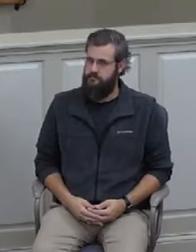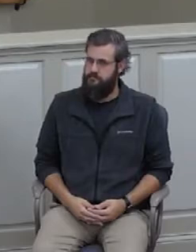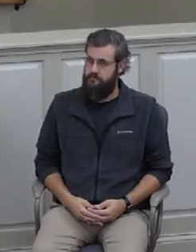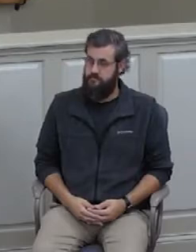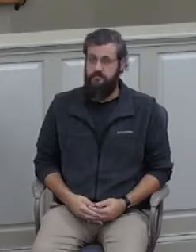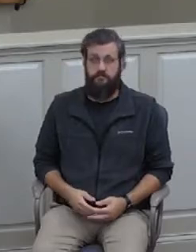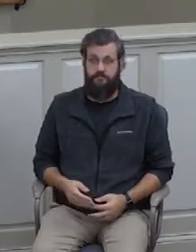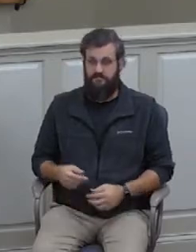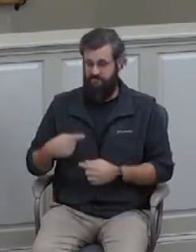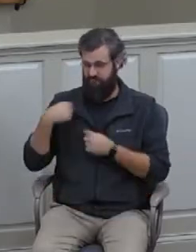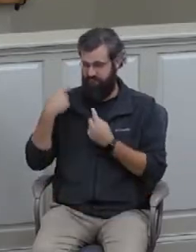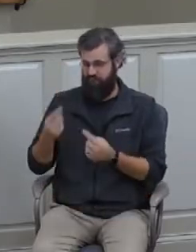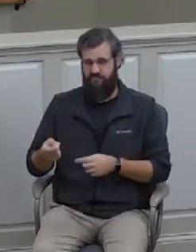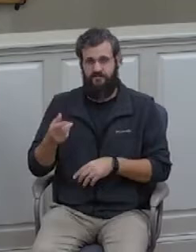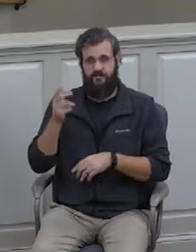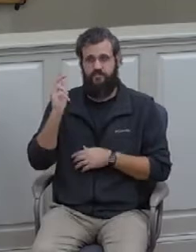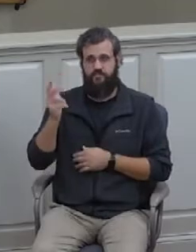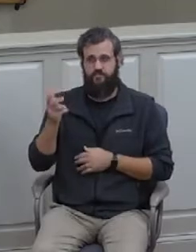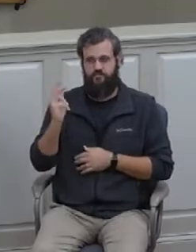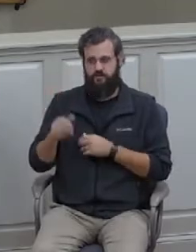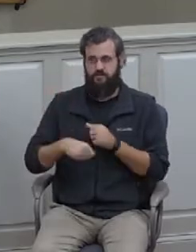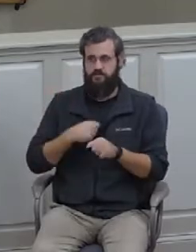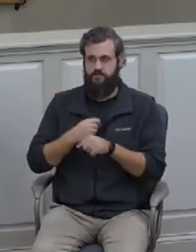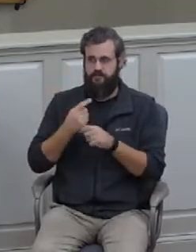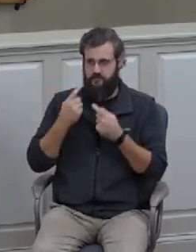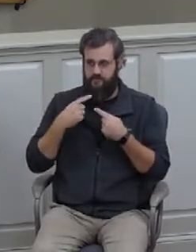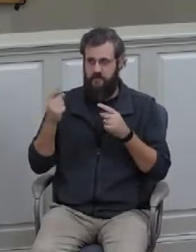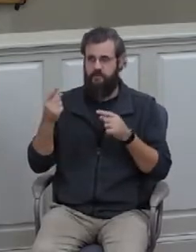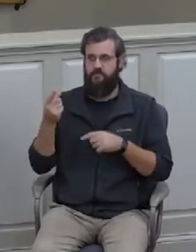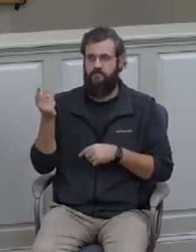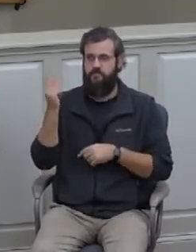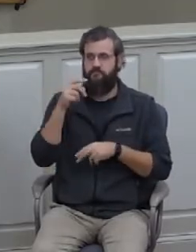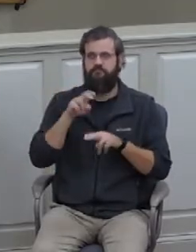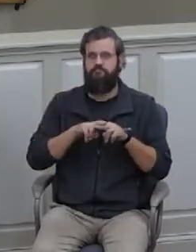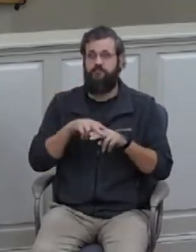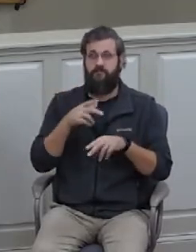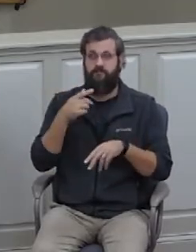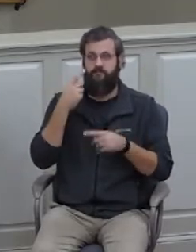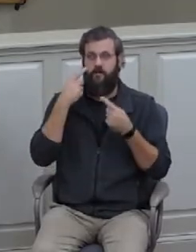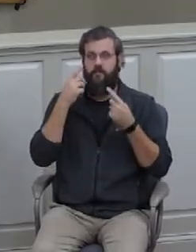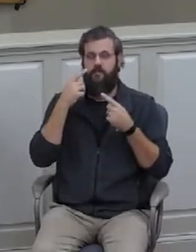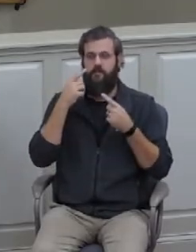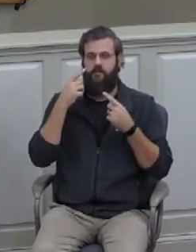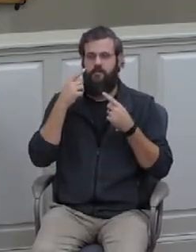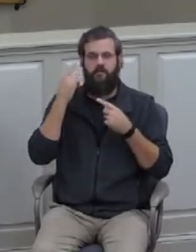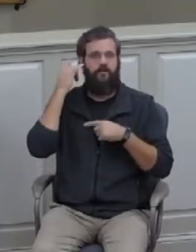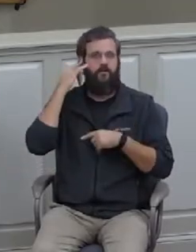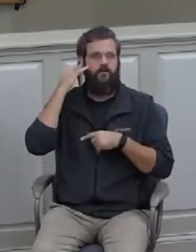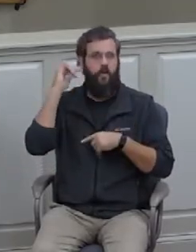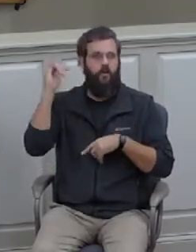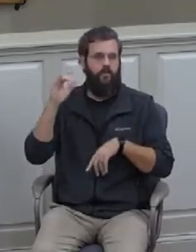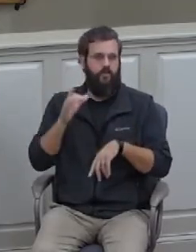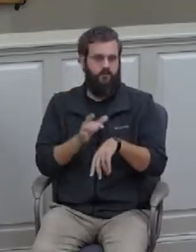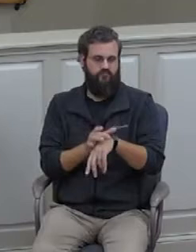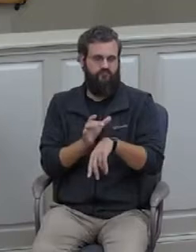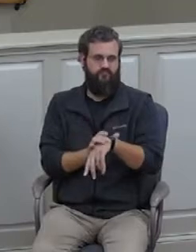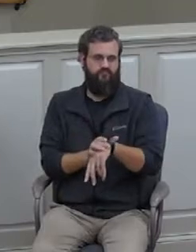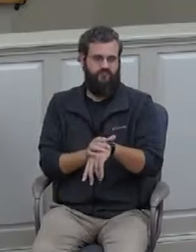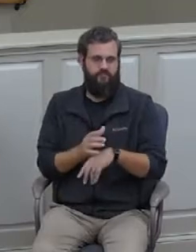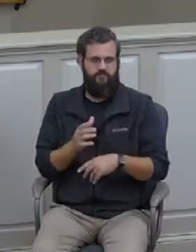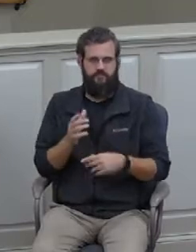After 30 years, you finally get a gold watch. On behalf of